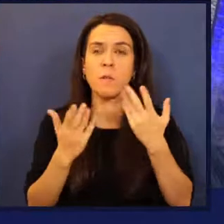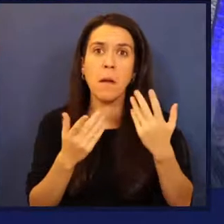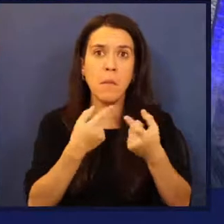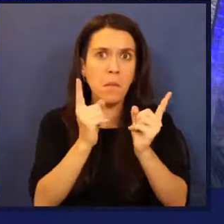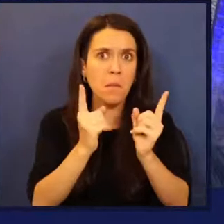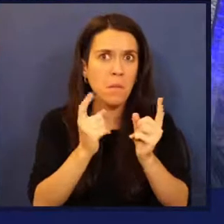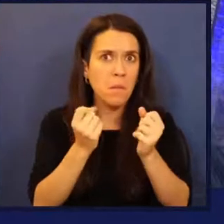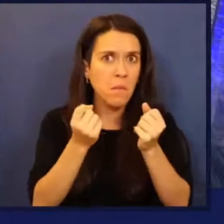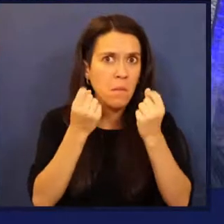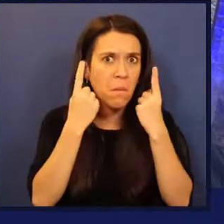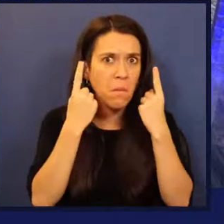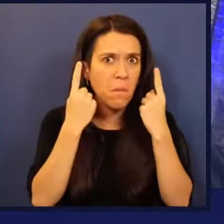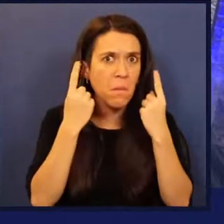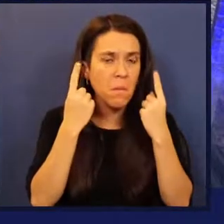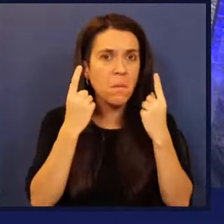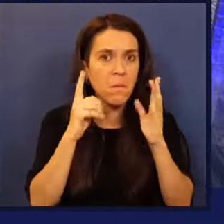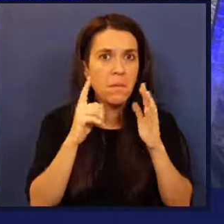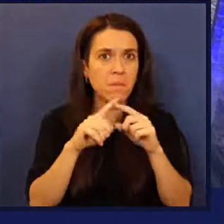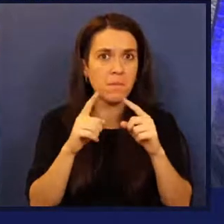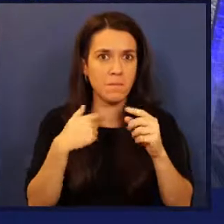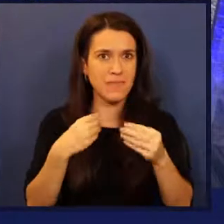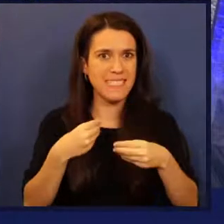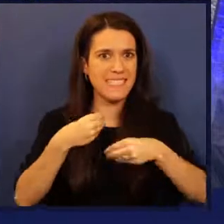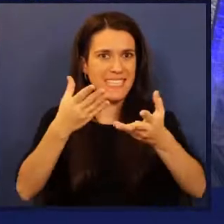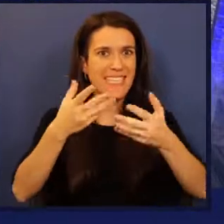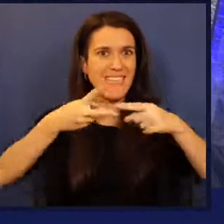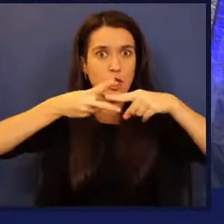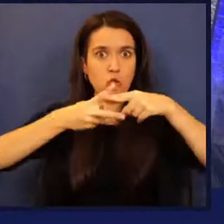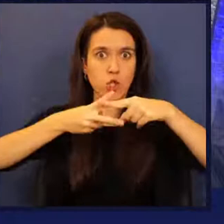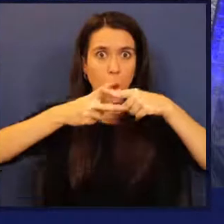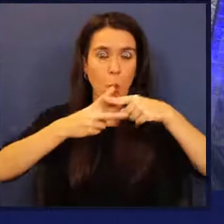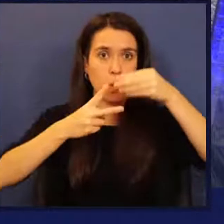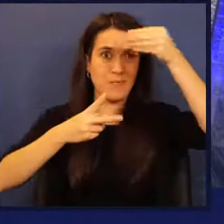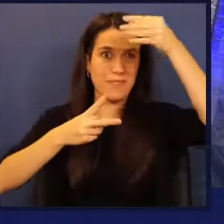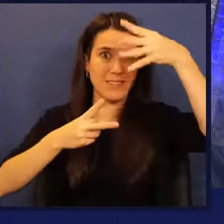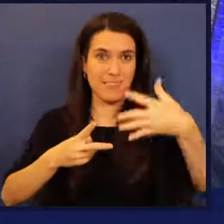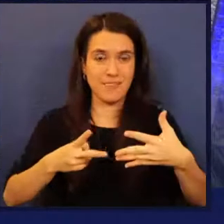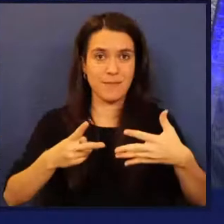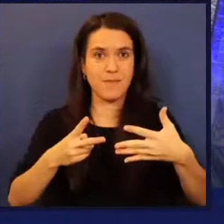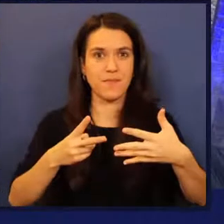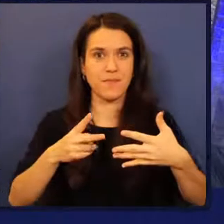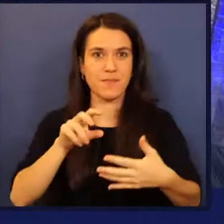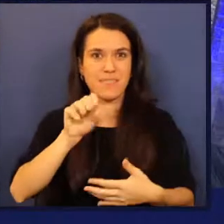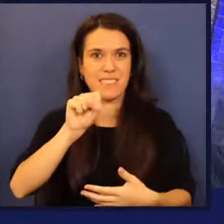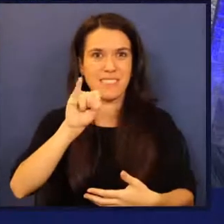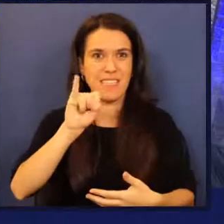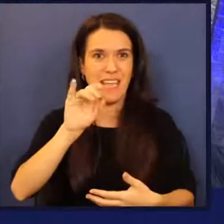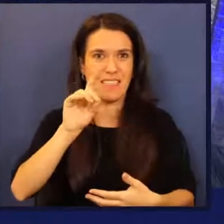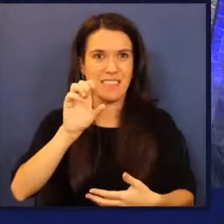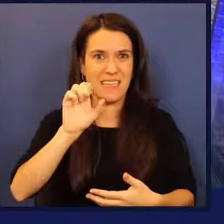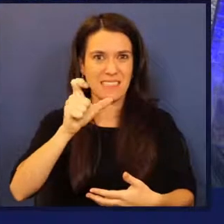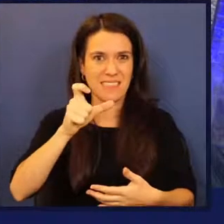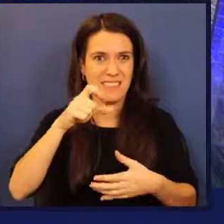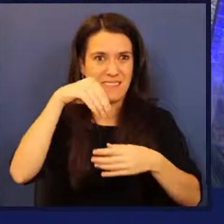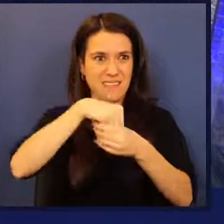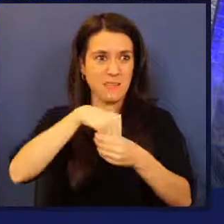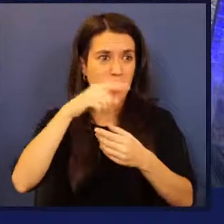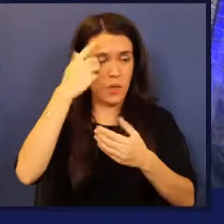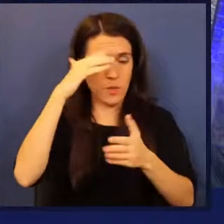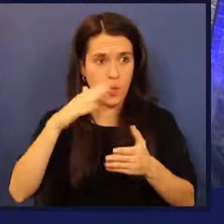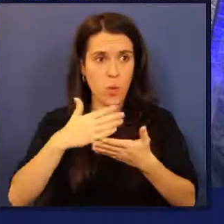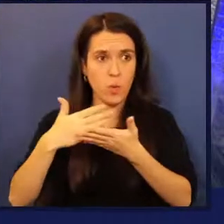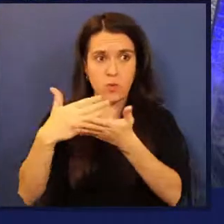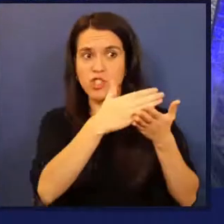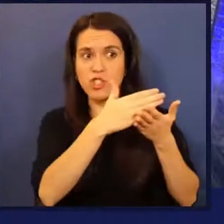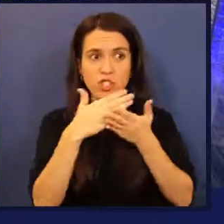slide deck, but I put a few of these tools in our in the slide deck. So I don't know how that gets shared or if people want to just find it on